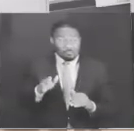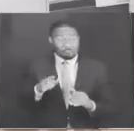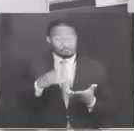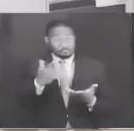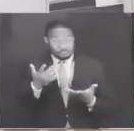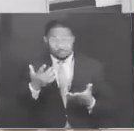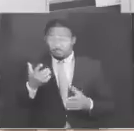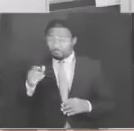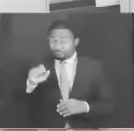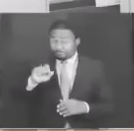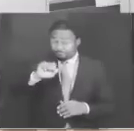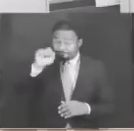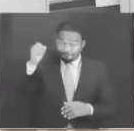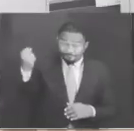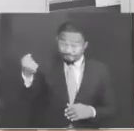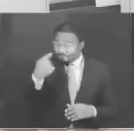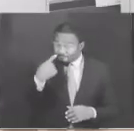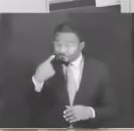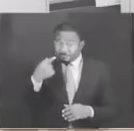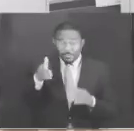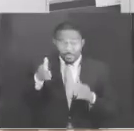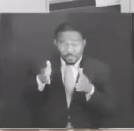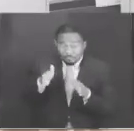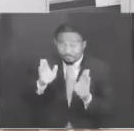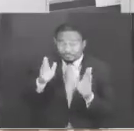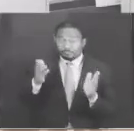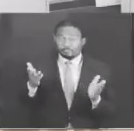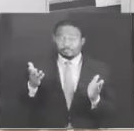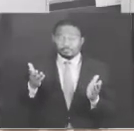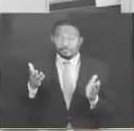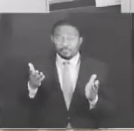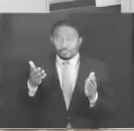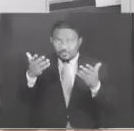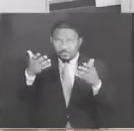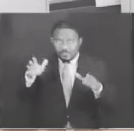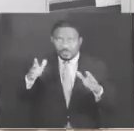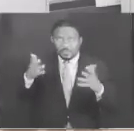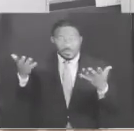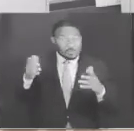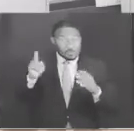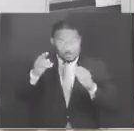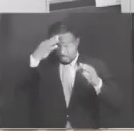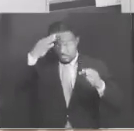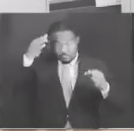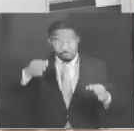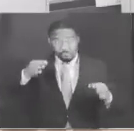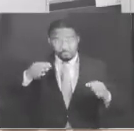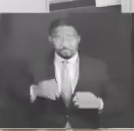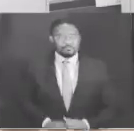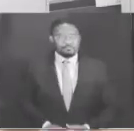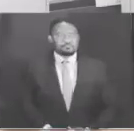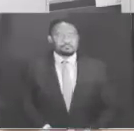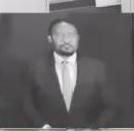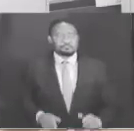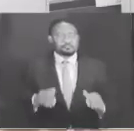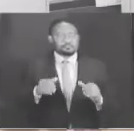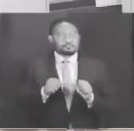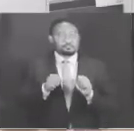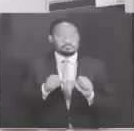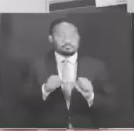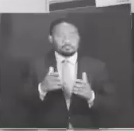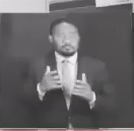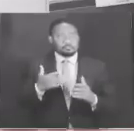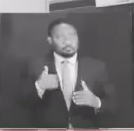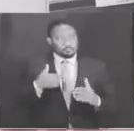Allow me to finish. Then you can make your ruling, please. By the indulgence of the House and the leave of